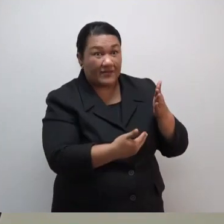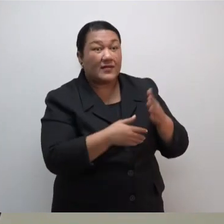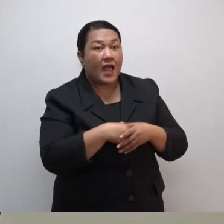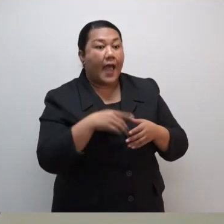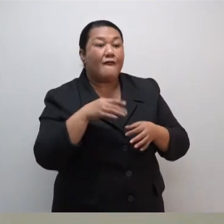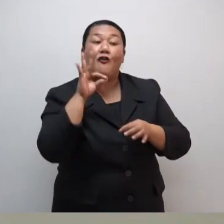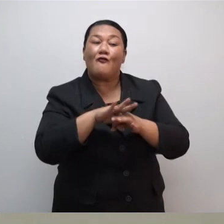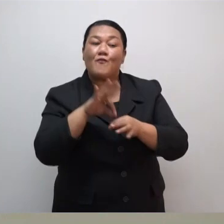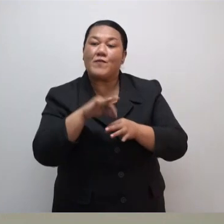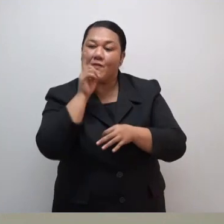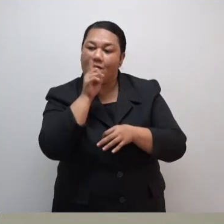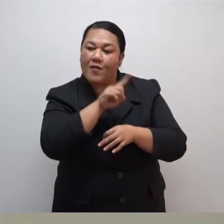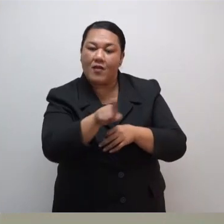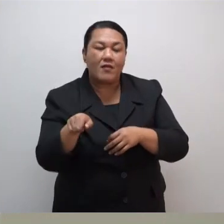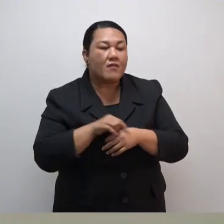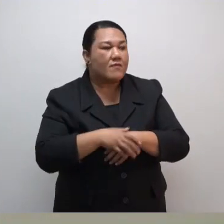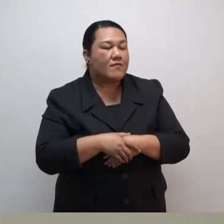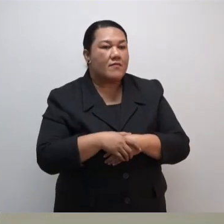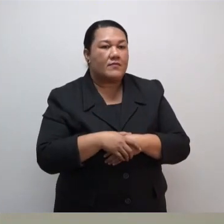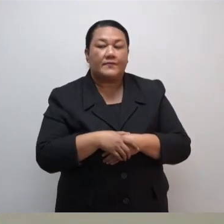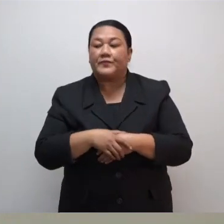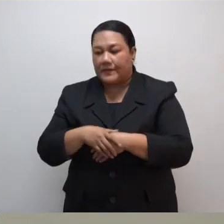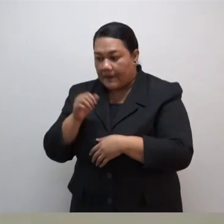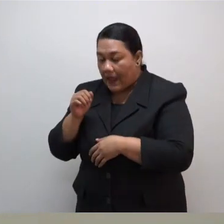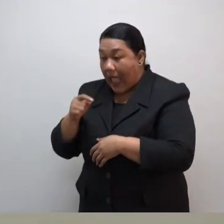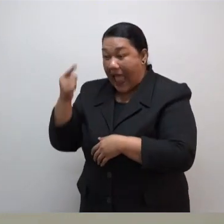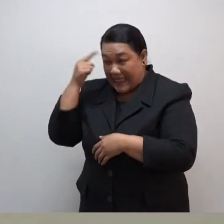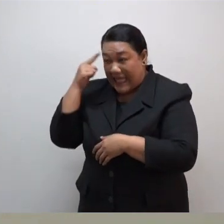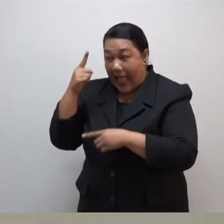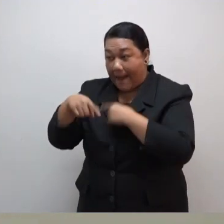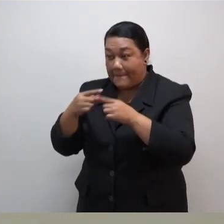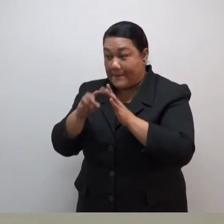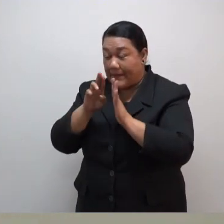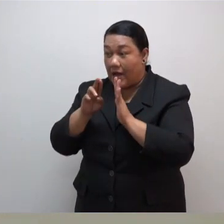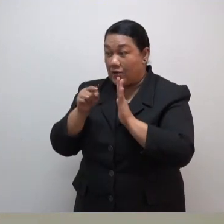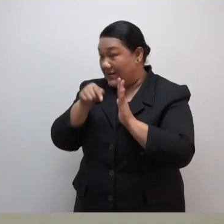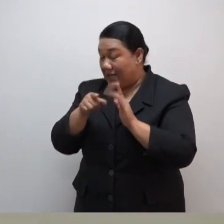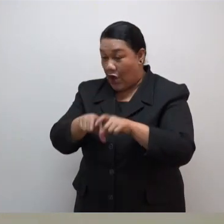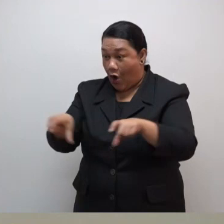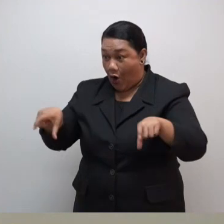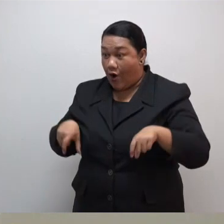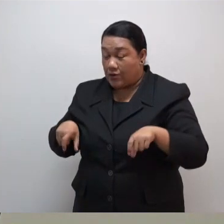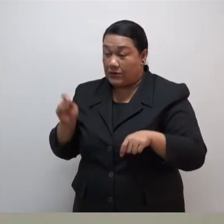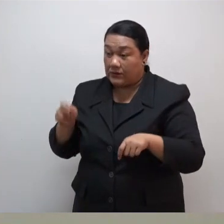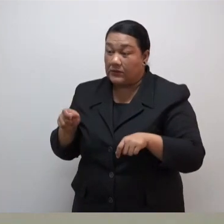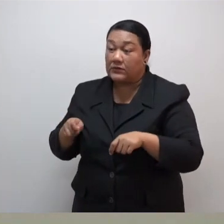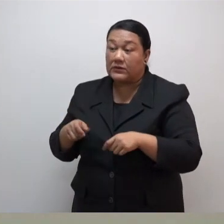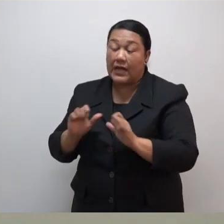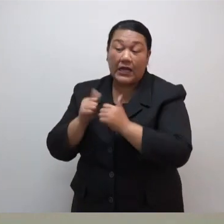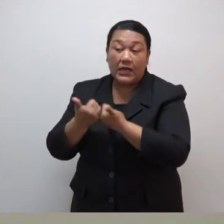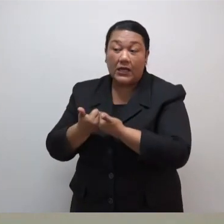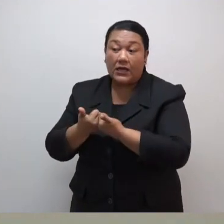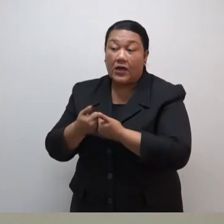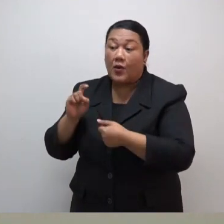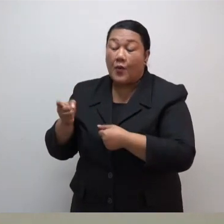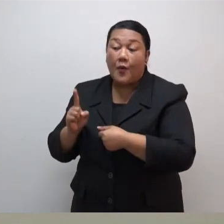voters? Look, I think the ruling by the Court of Disputed Returns has in fact, what